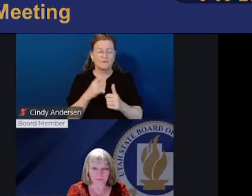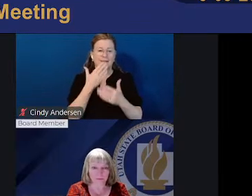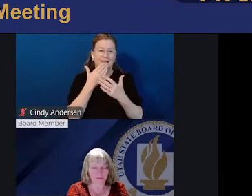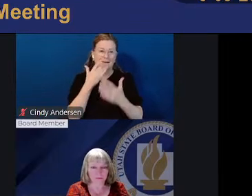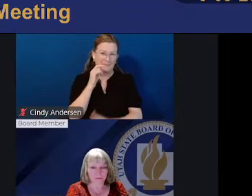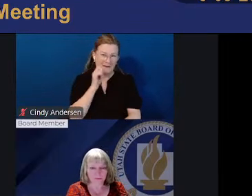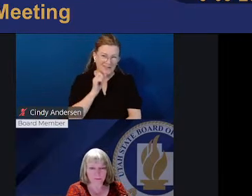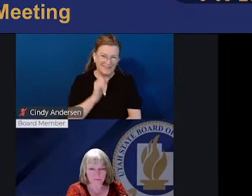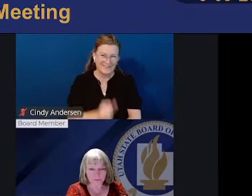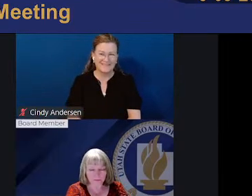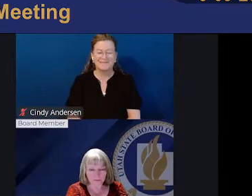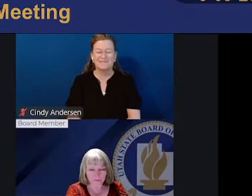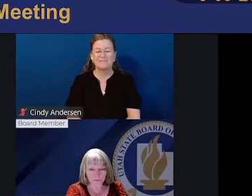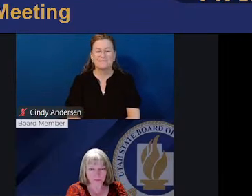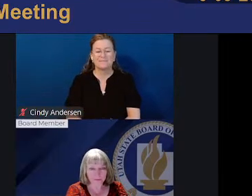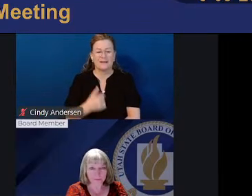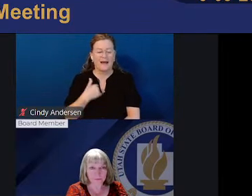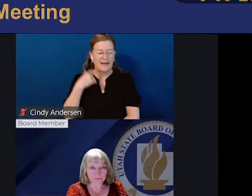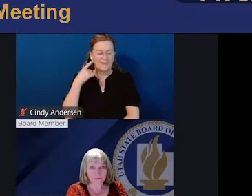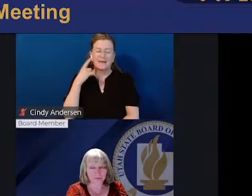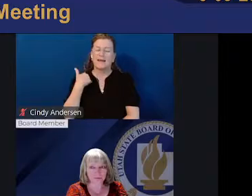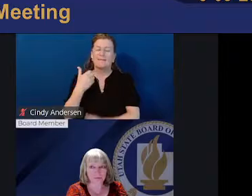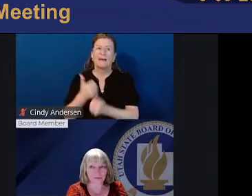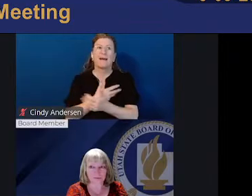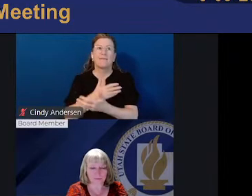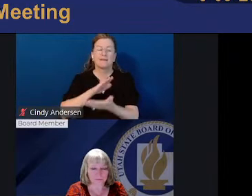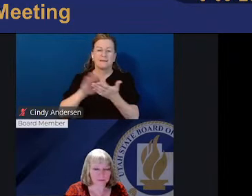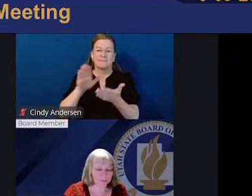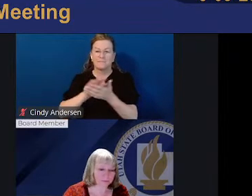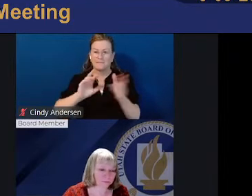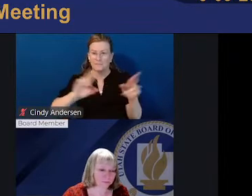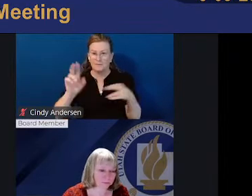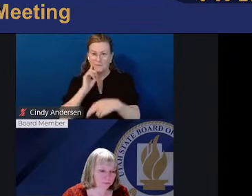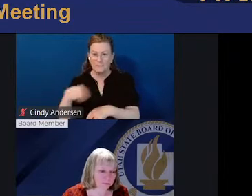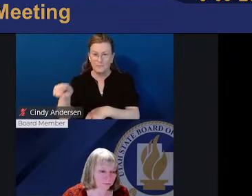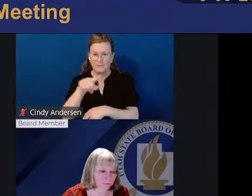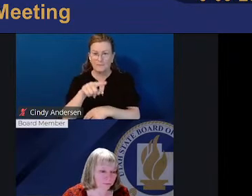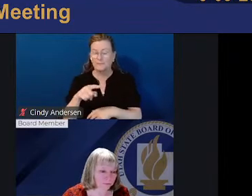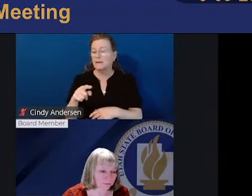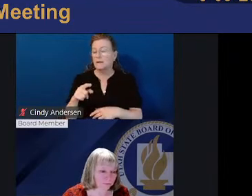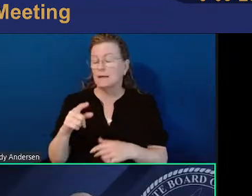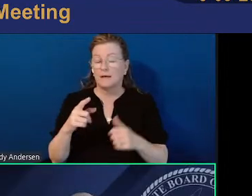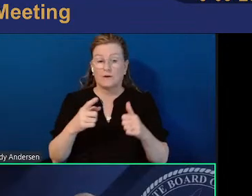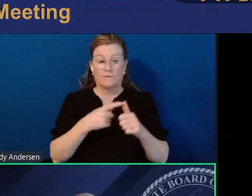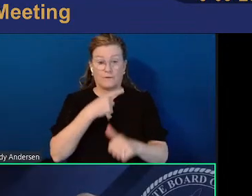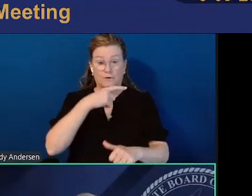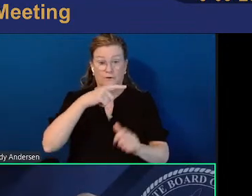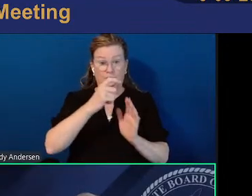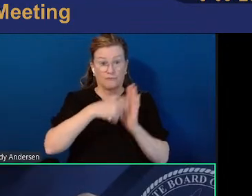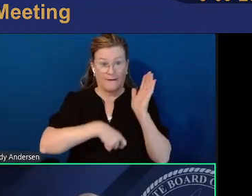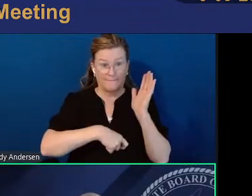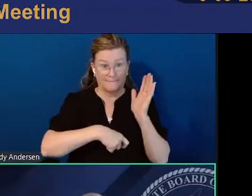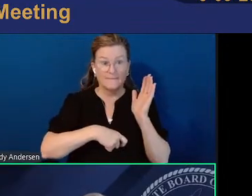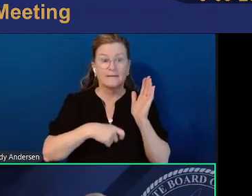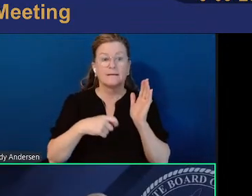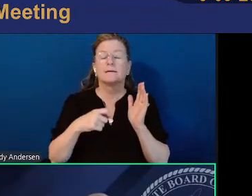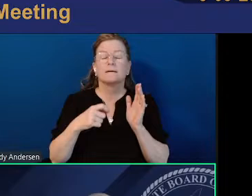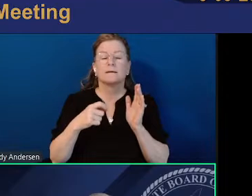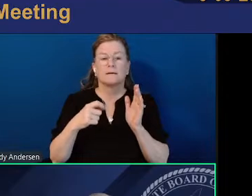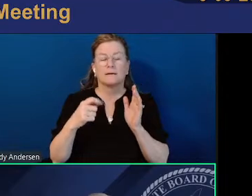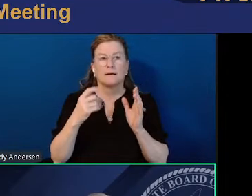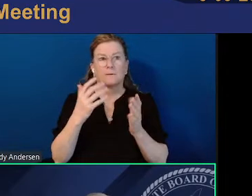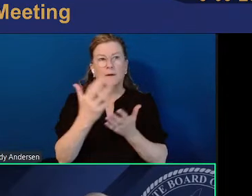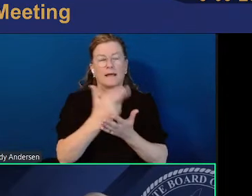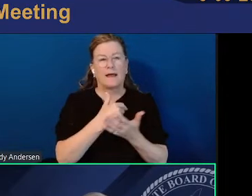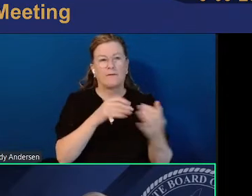patience. I'm pretty sure we've got everything all cleaned up and ready for you now. So the original draft, getting feedback from some